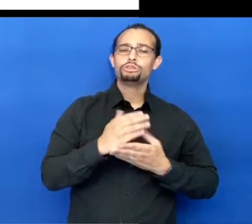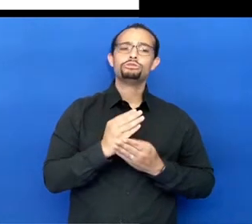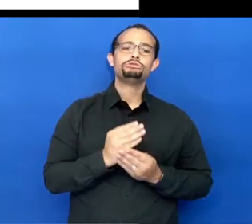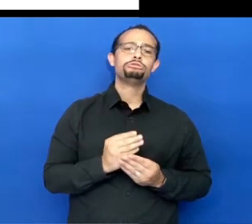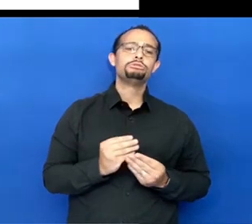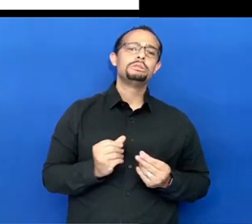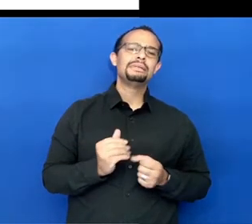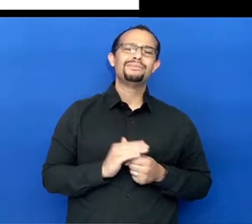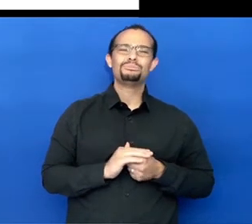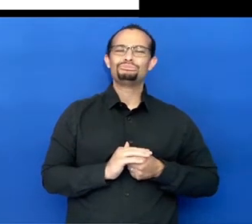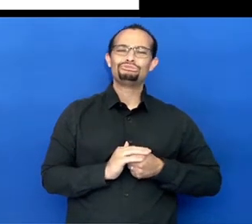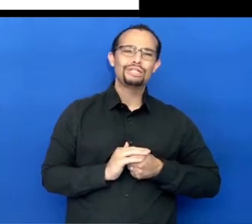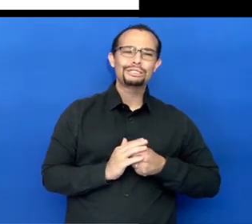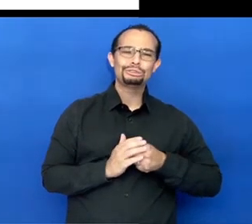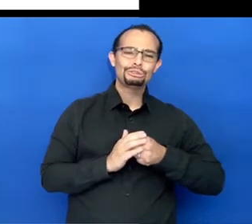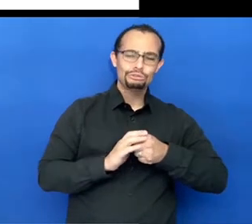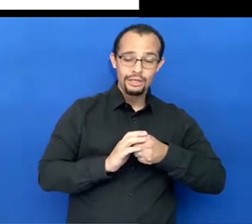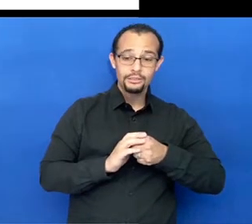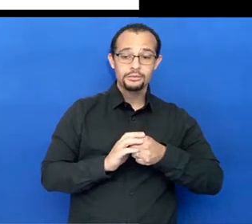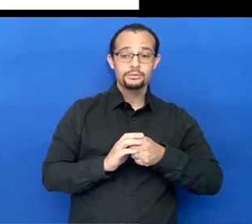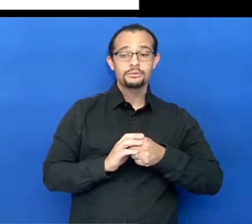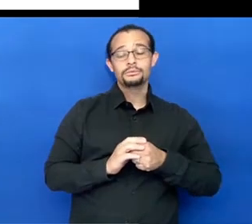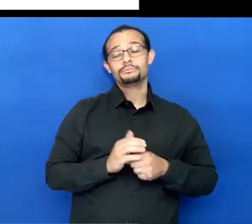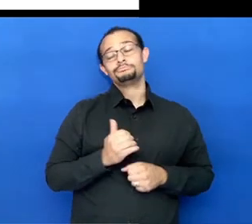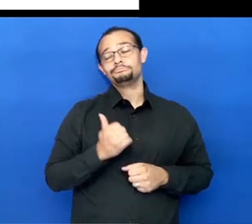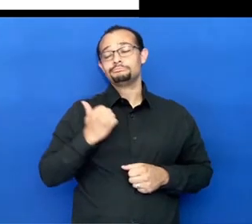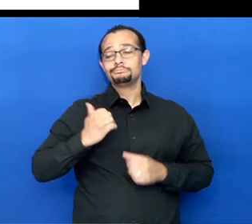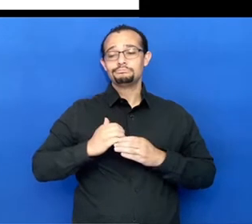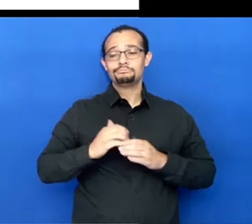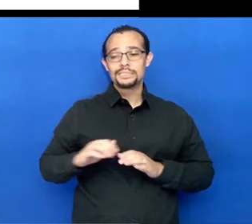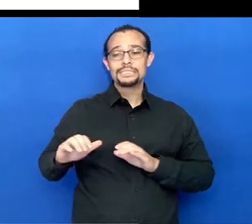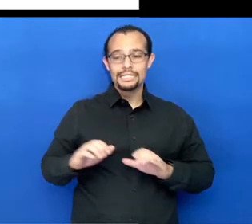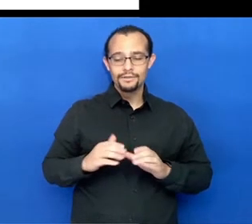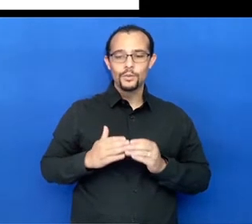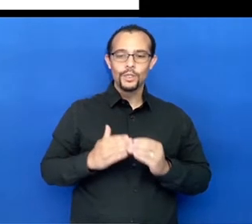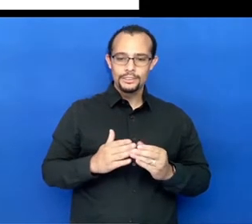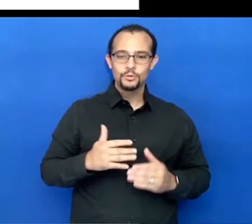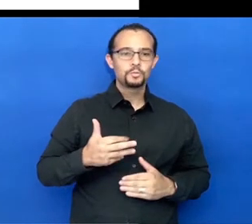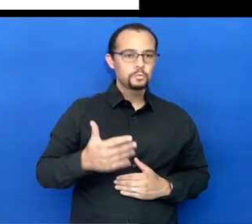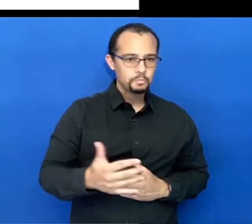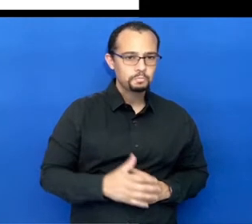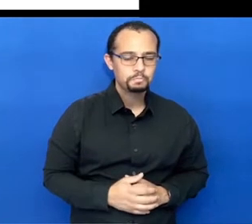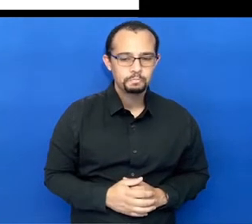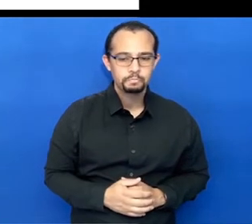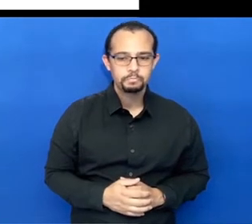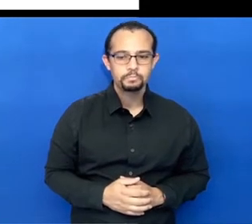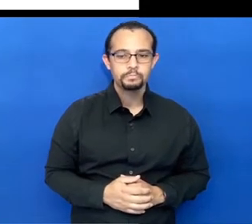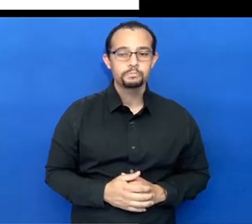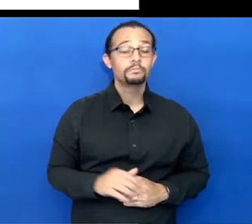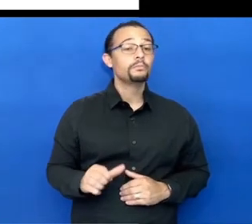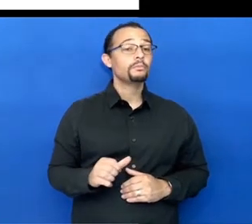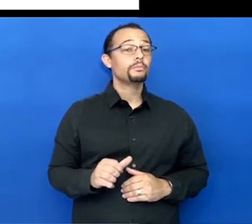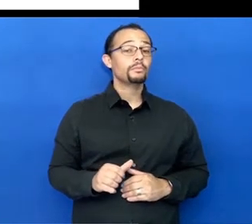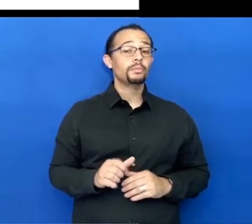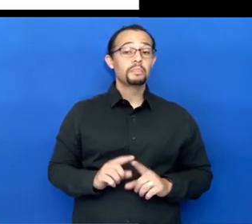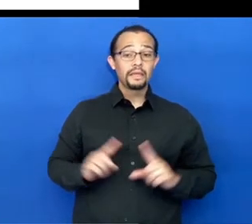some of that pressure and tension in the day-to-day. So here, this relaxation exercise is available to you as well within the slide